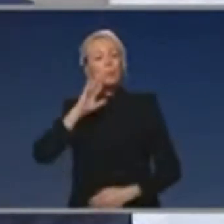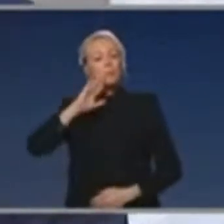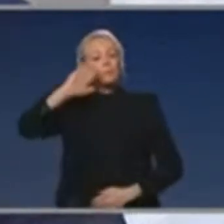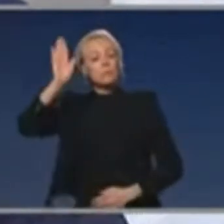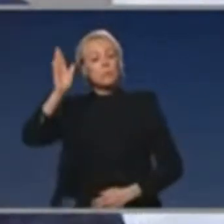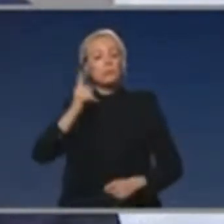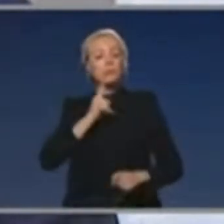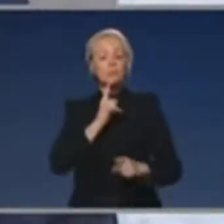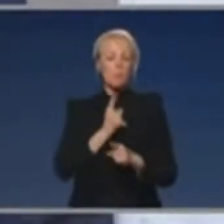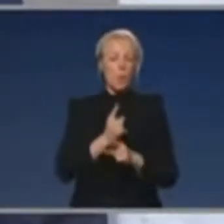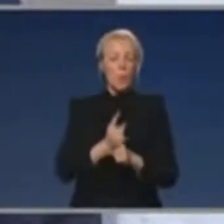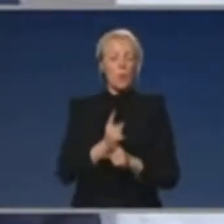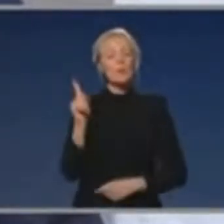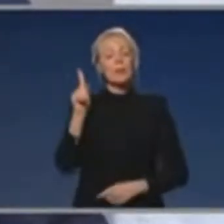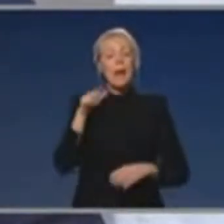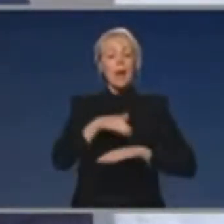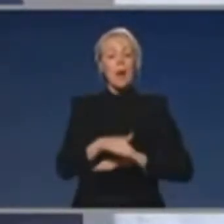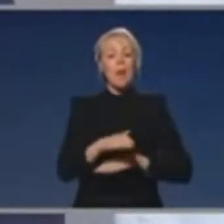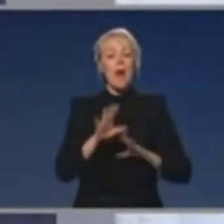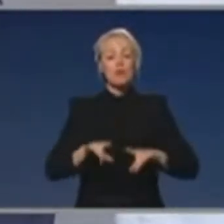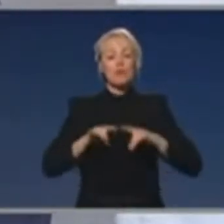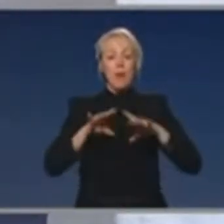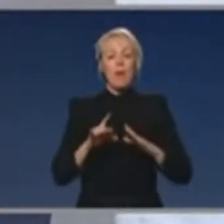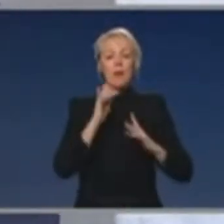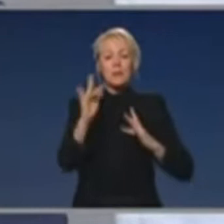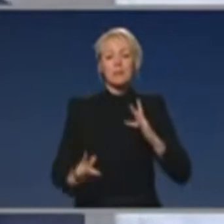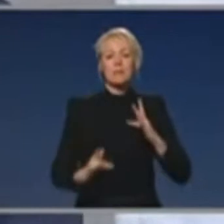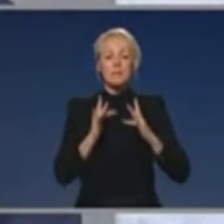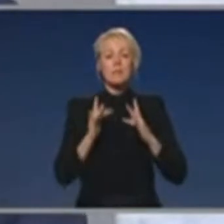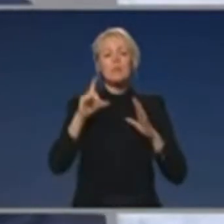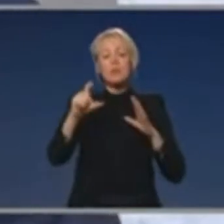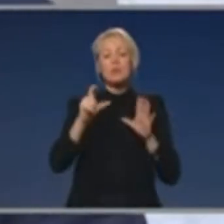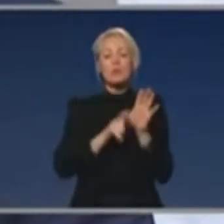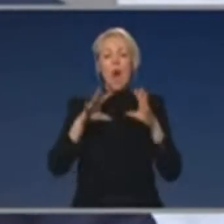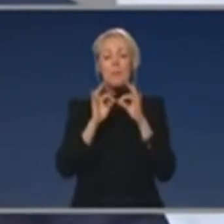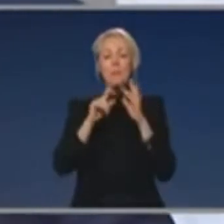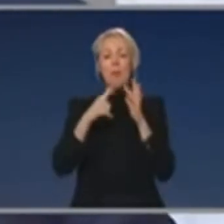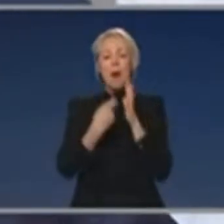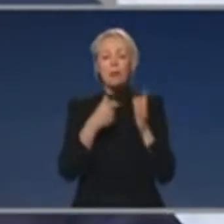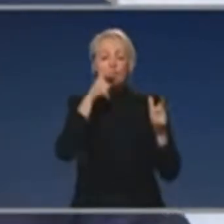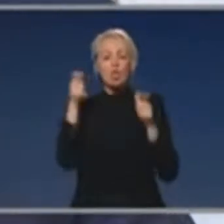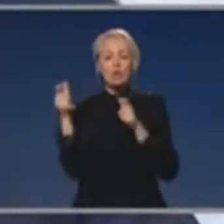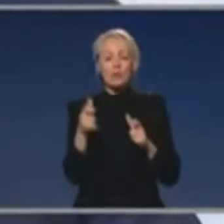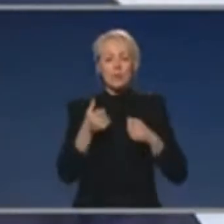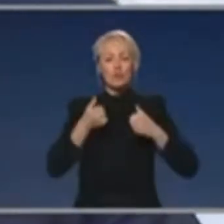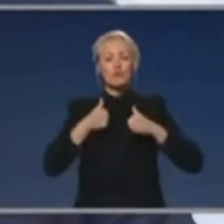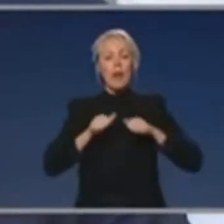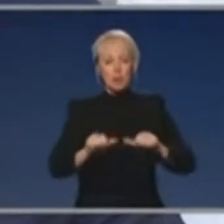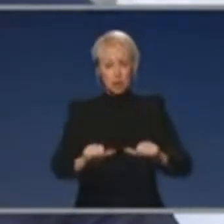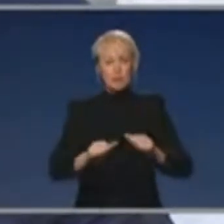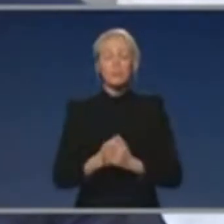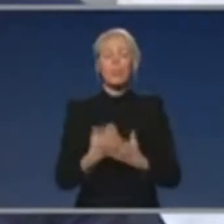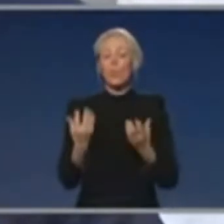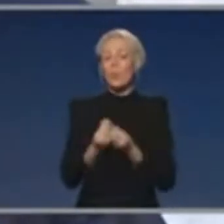of Australia's cyber security strategy. But before we come to that, I'm sure you'll understand there are a range of issues I'd like to